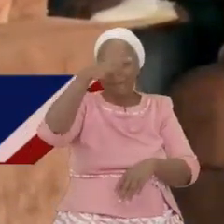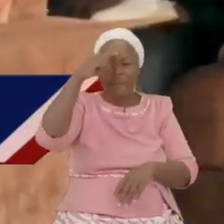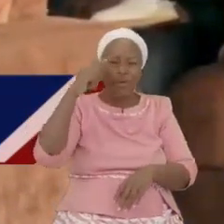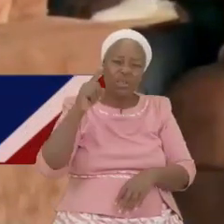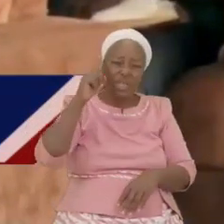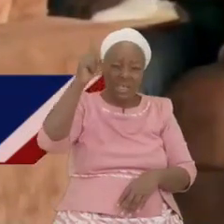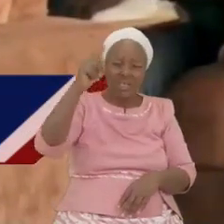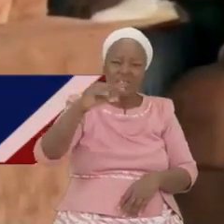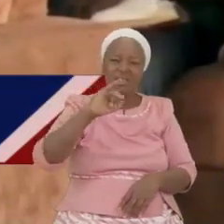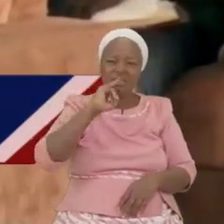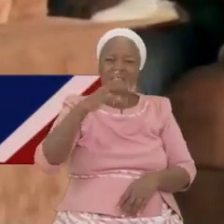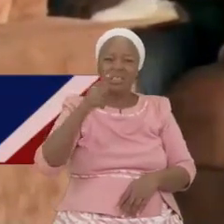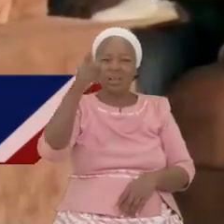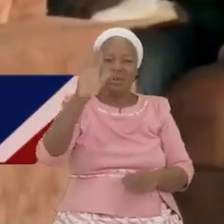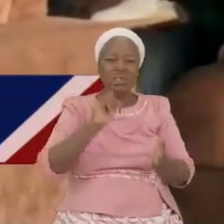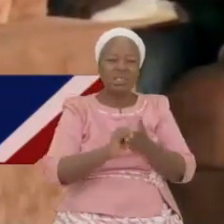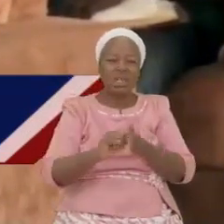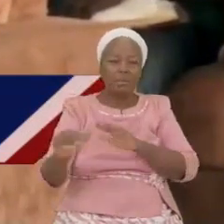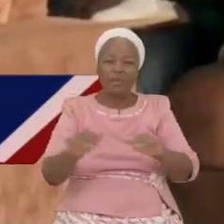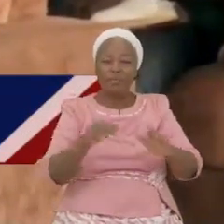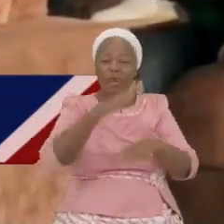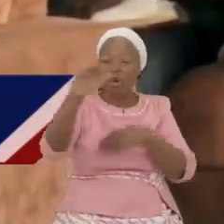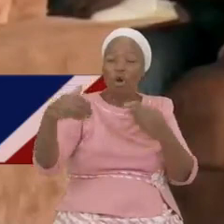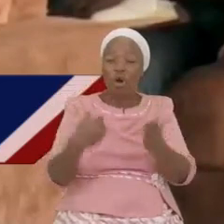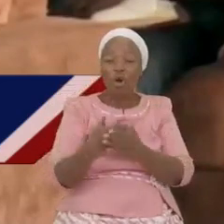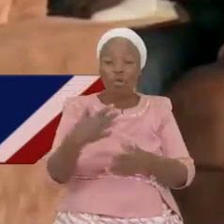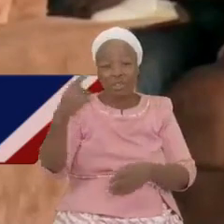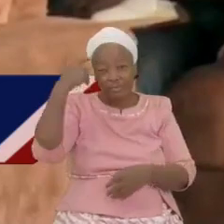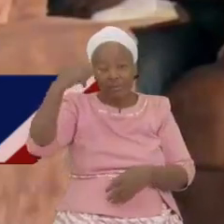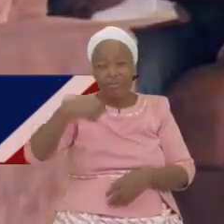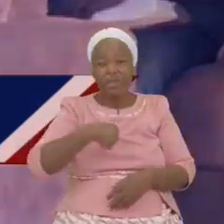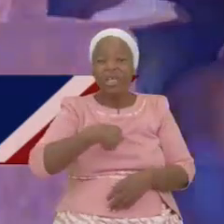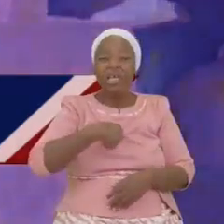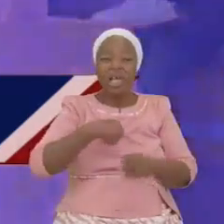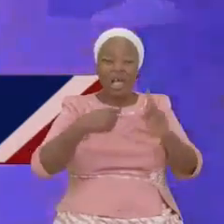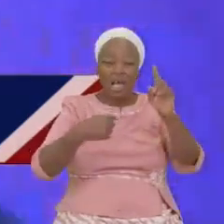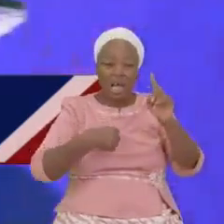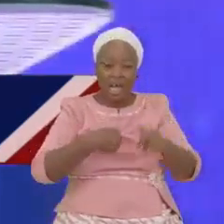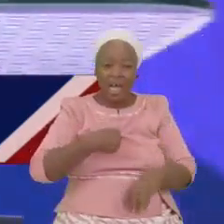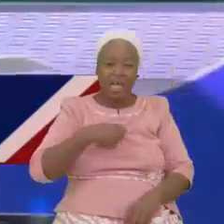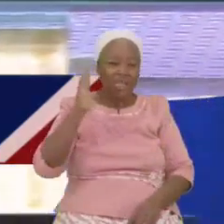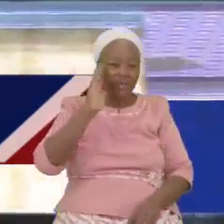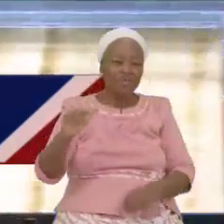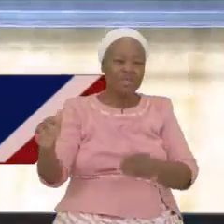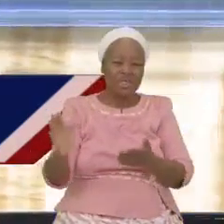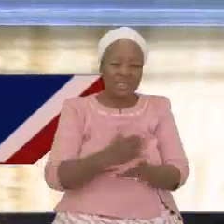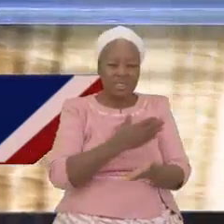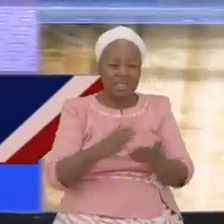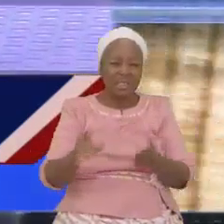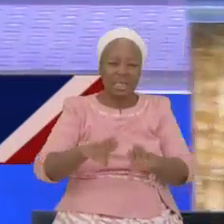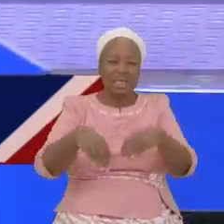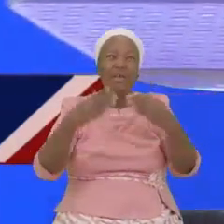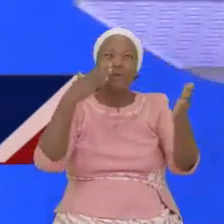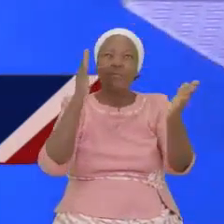the God that performs all things for me. I will sing and give